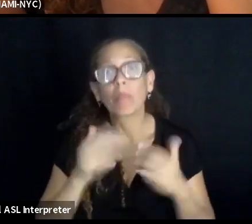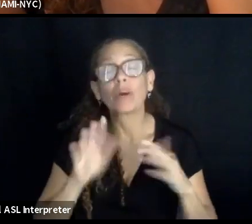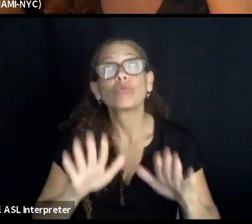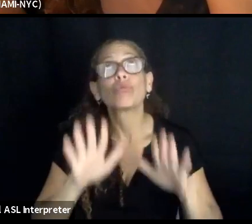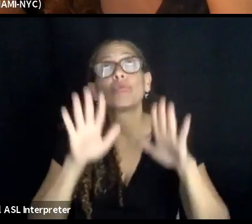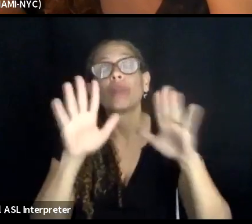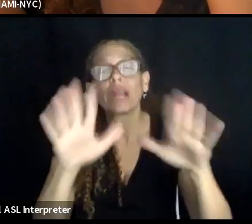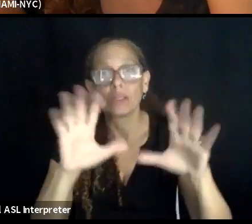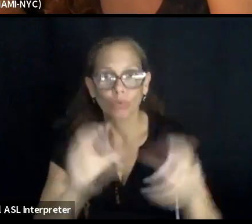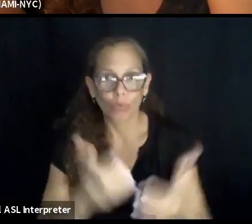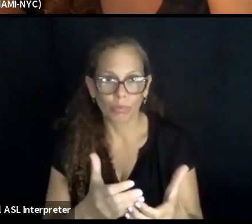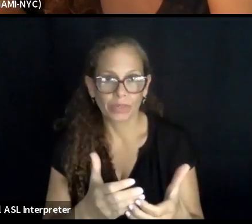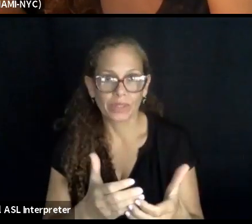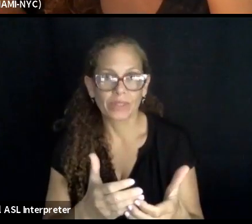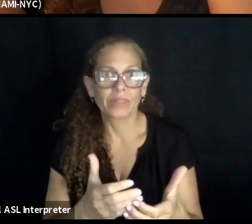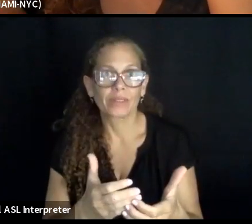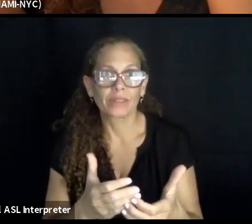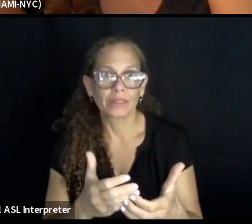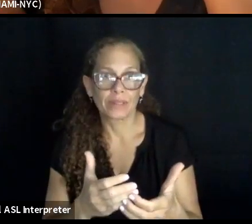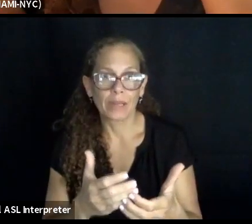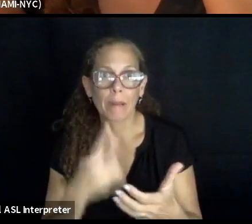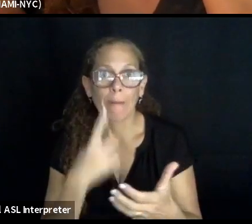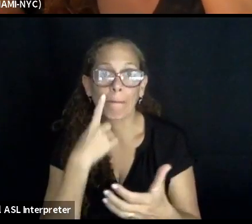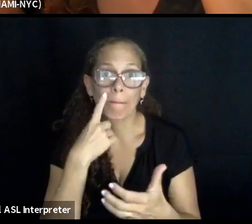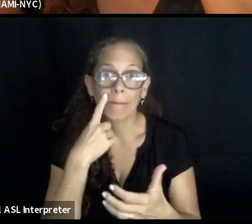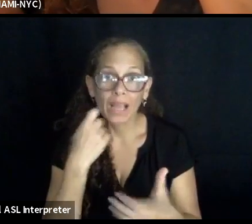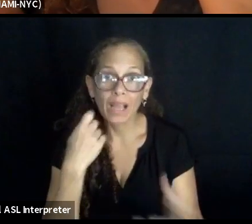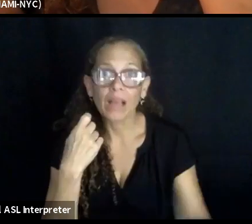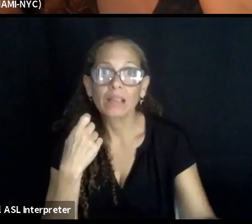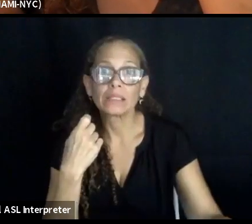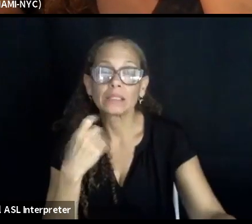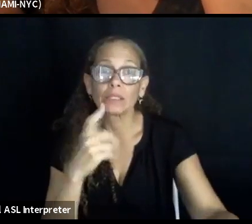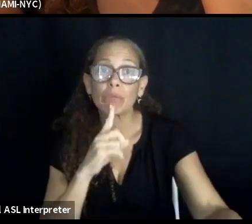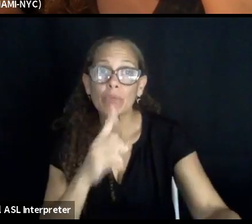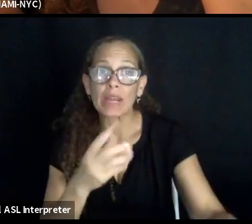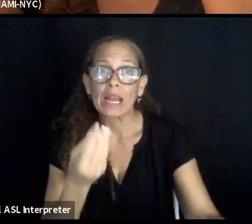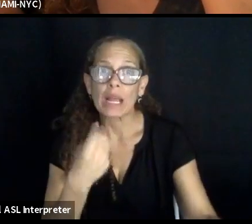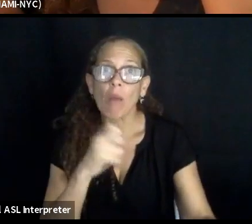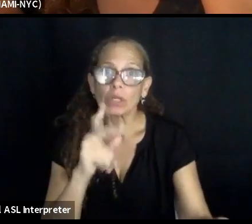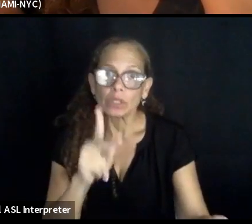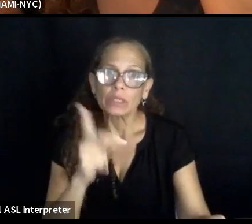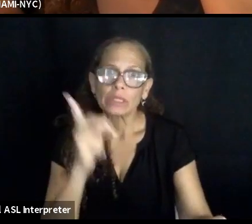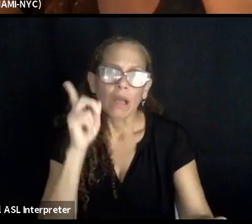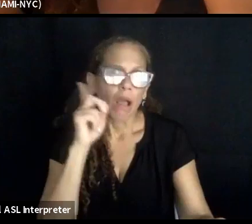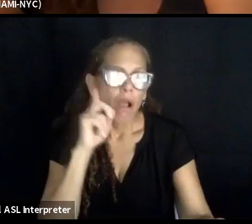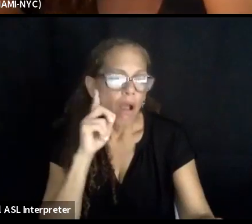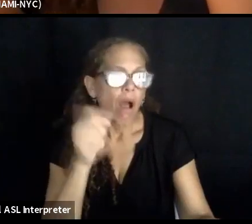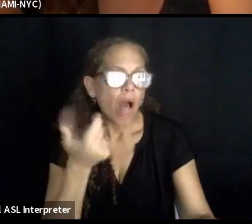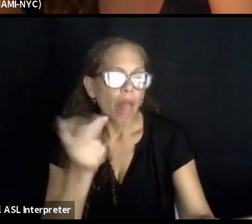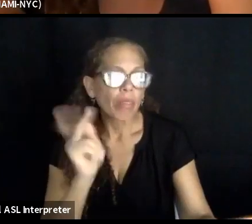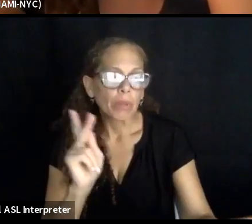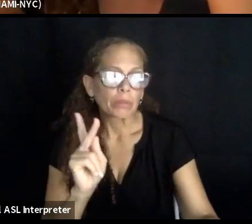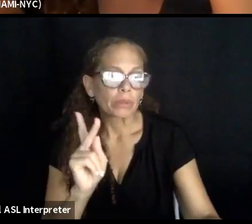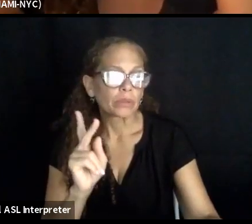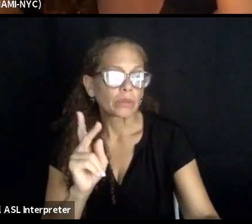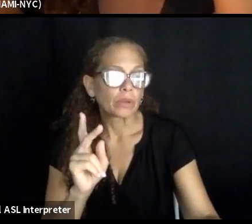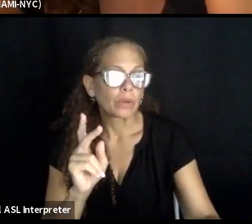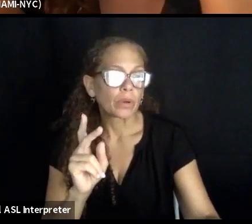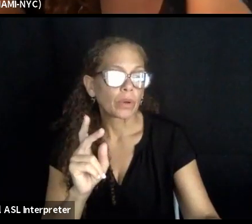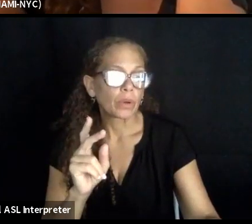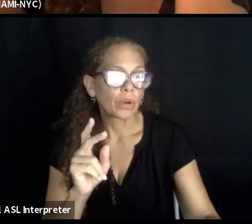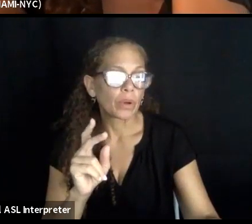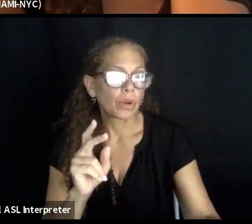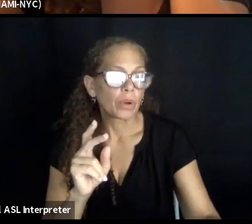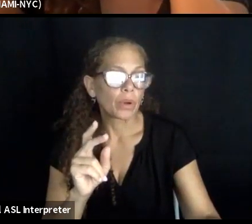was because it really gave me an opportunity to hear how other people were using the skills. And it became like a